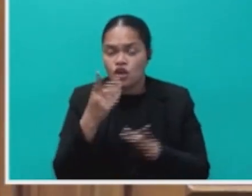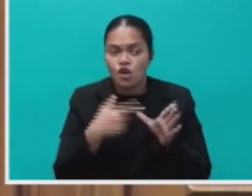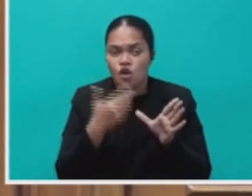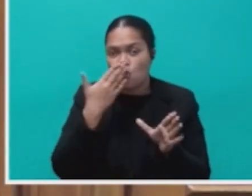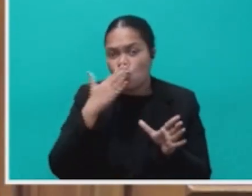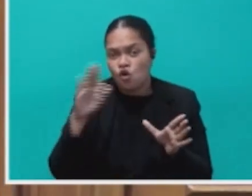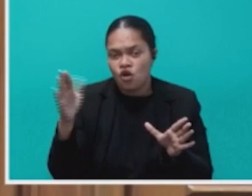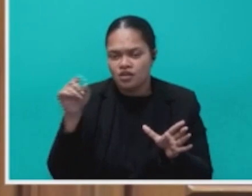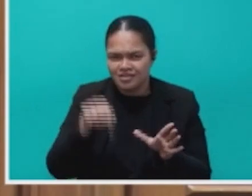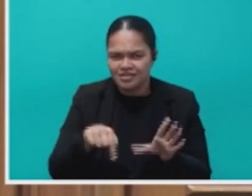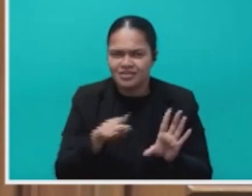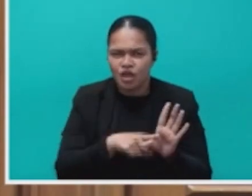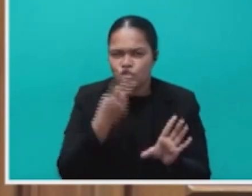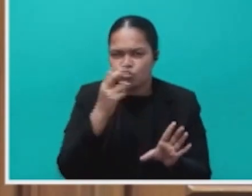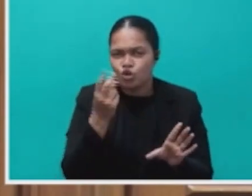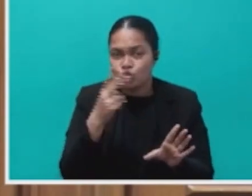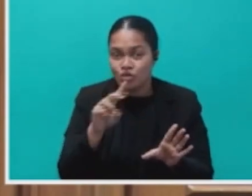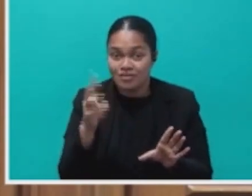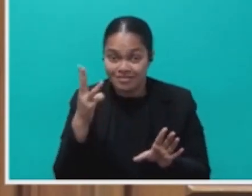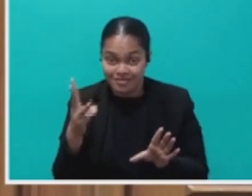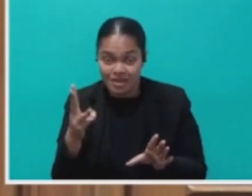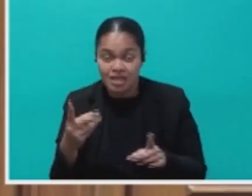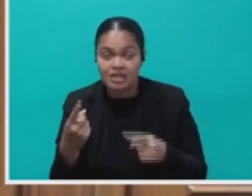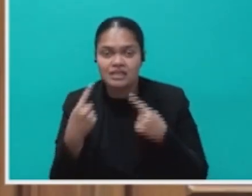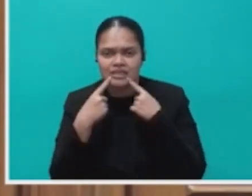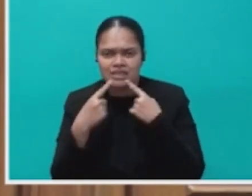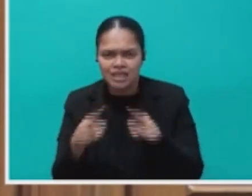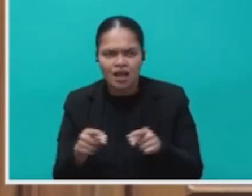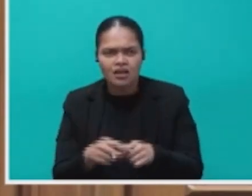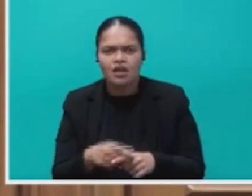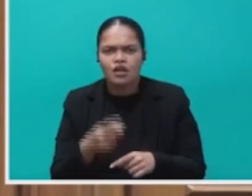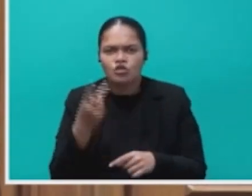year, 2023, stated a total of